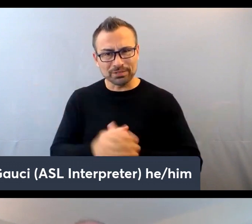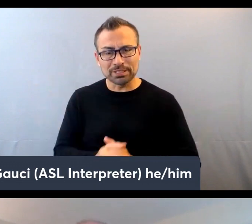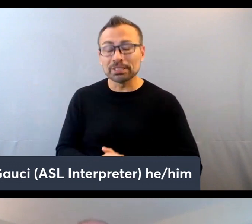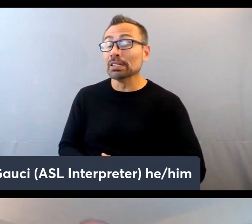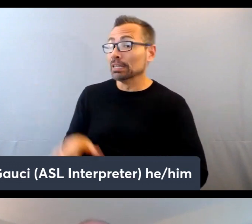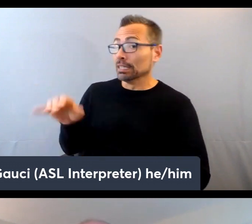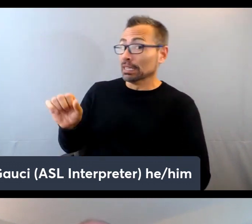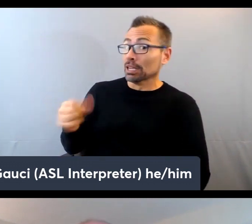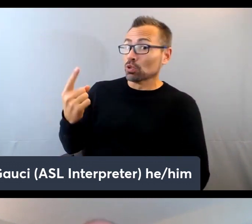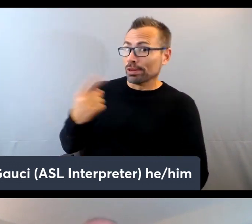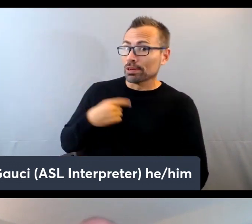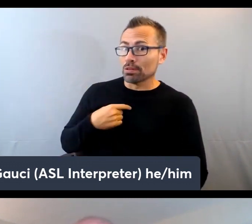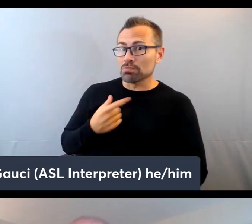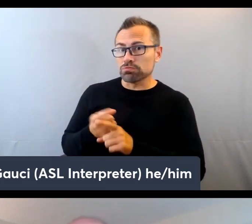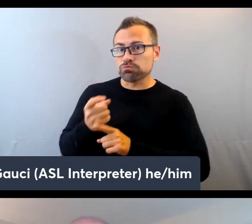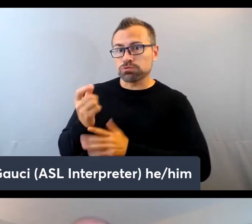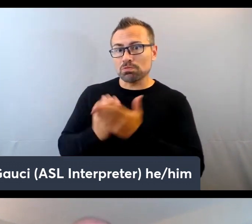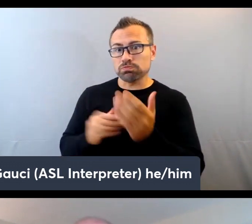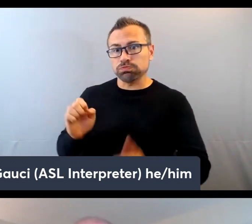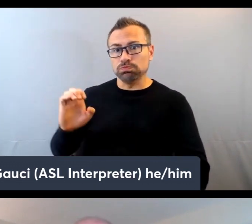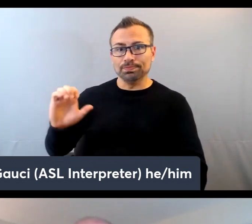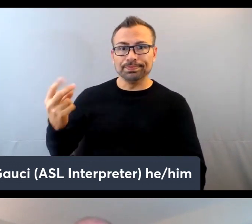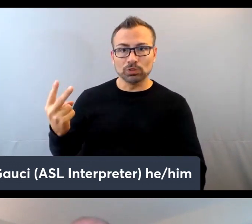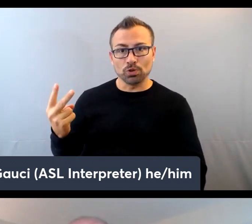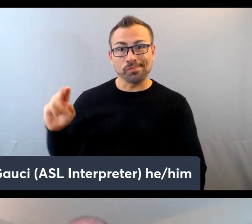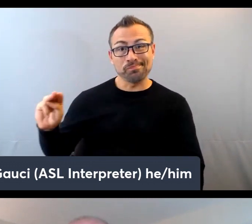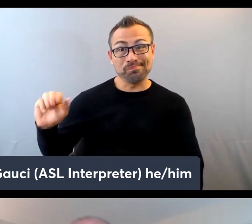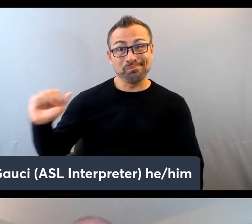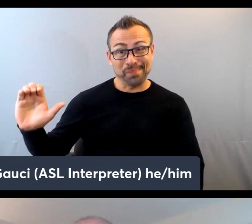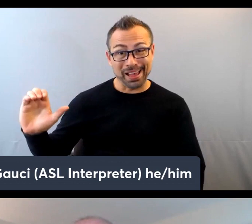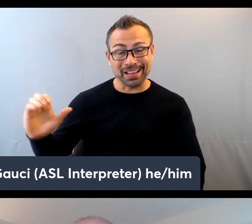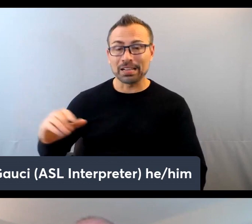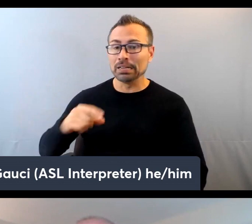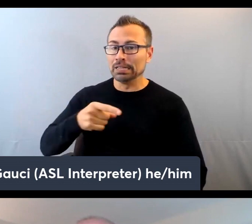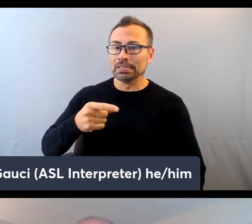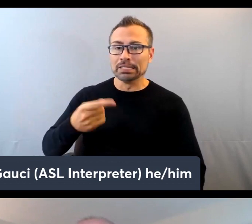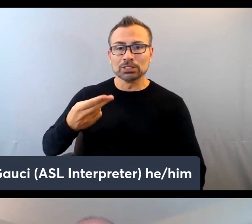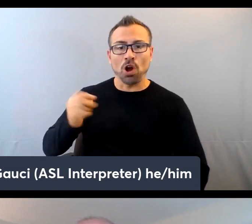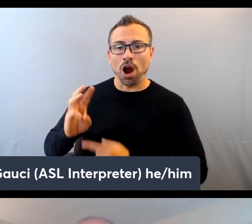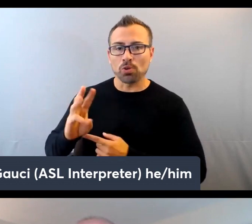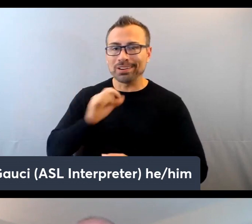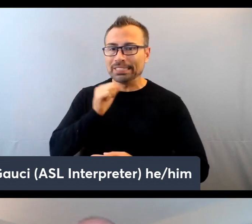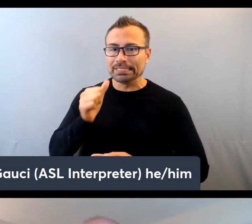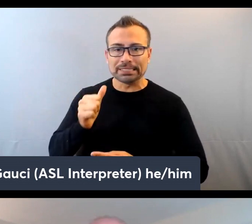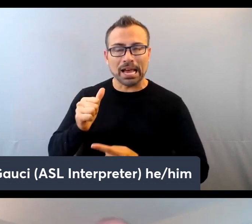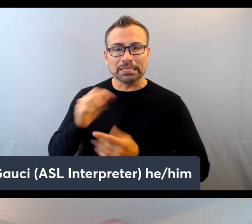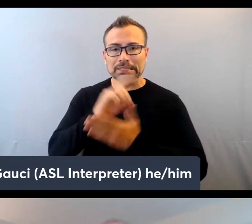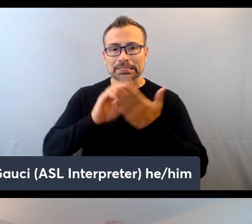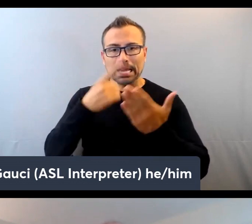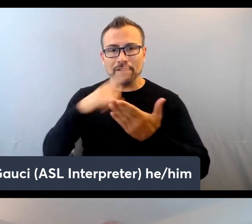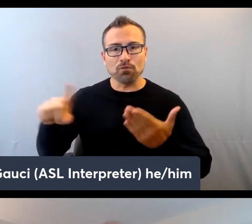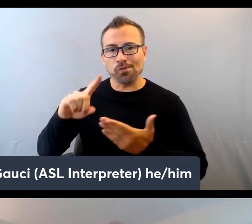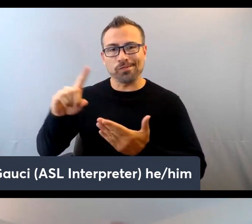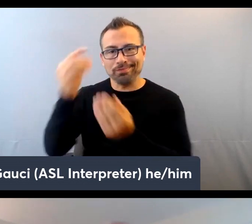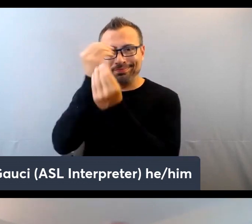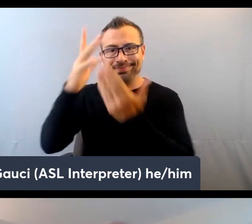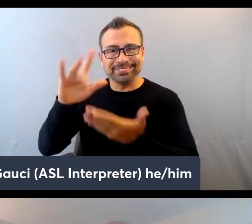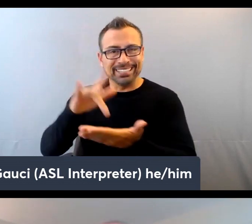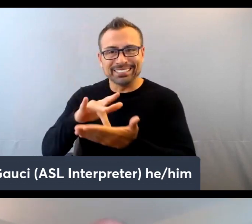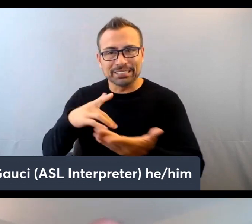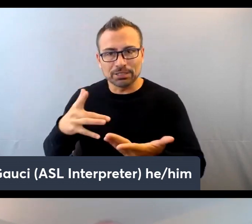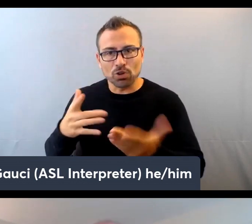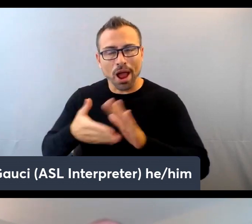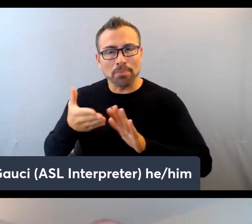we are taking a piece of hardware that is really not designed for data center operation. There's no lights out management.